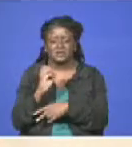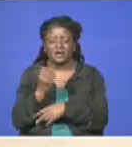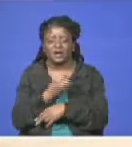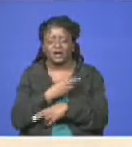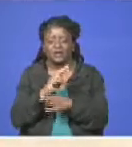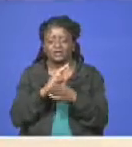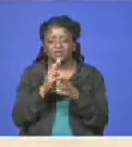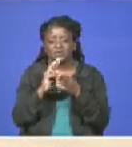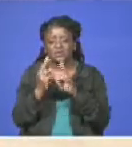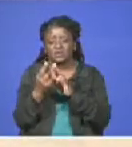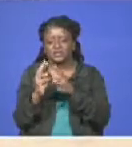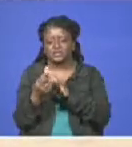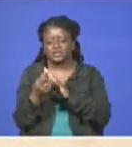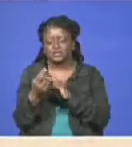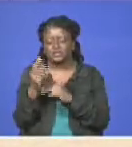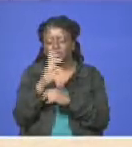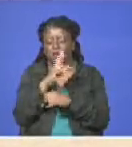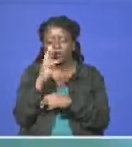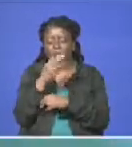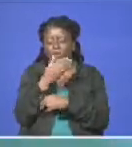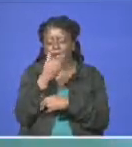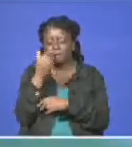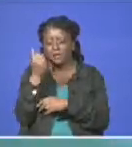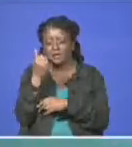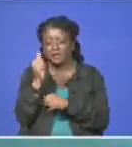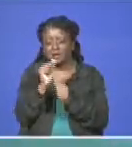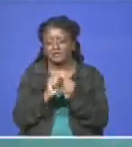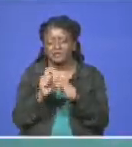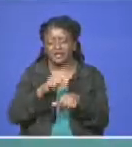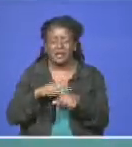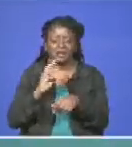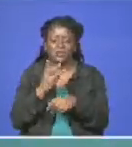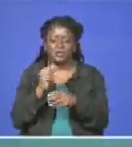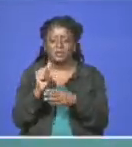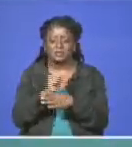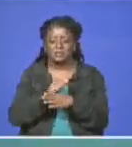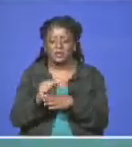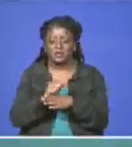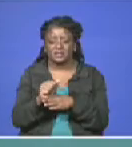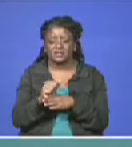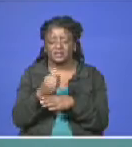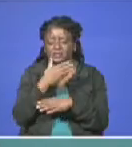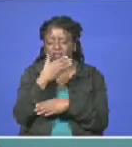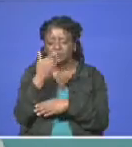defense that we go over every day, every time we practice, was much better. Weak side was better.